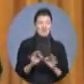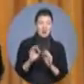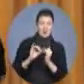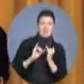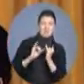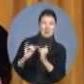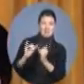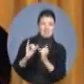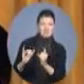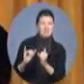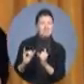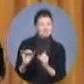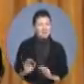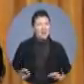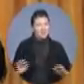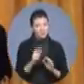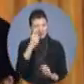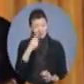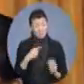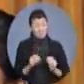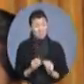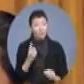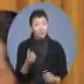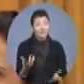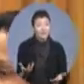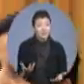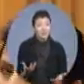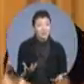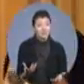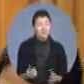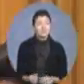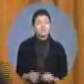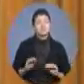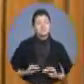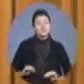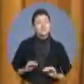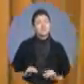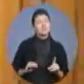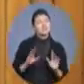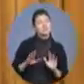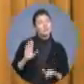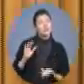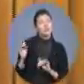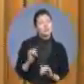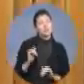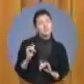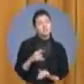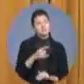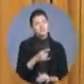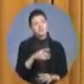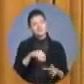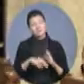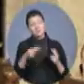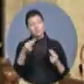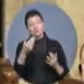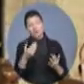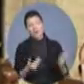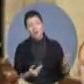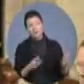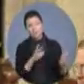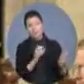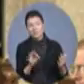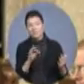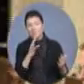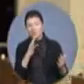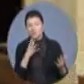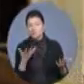tell this House how Budget 2009 builds on this commitment? The Honourable Minister of Citizenship and Immigration. Thank you,